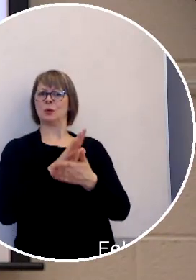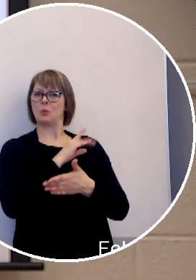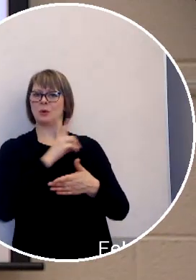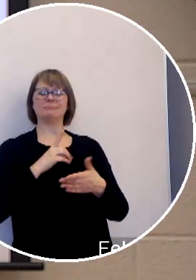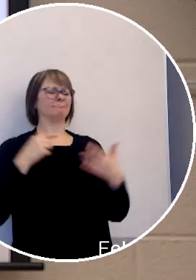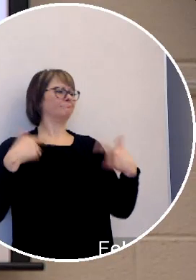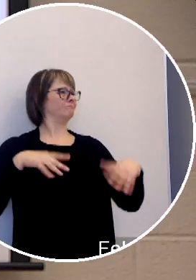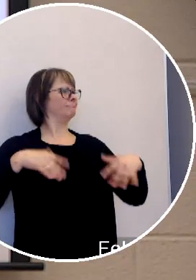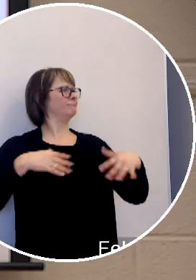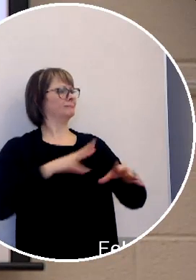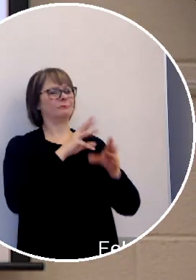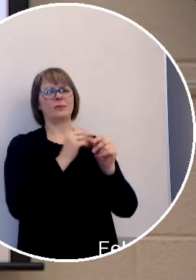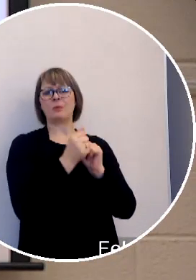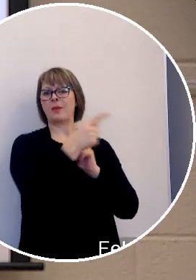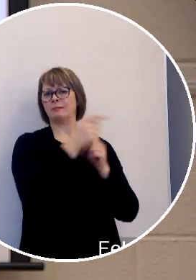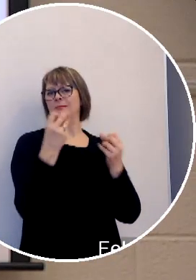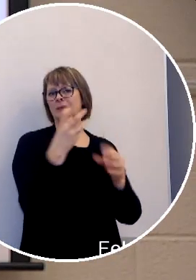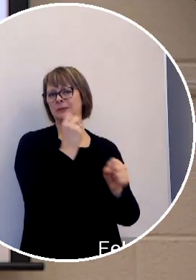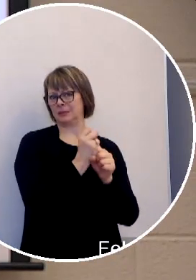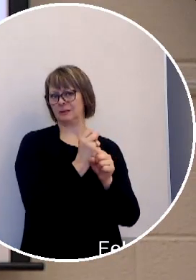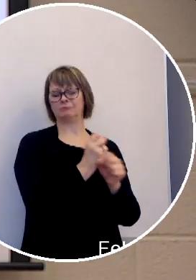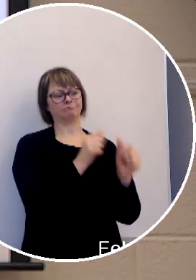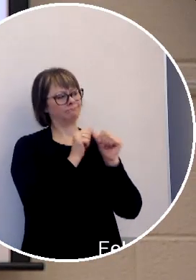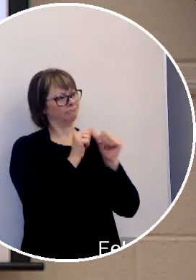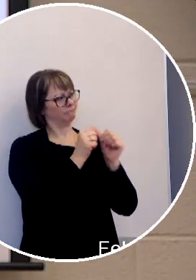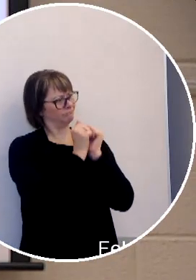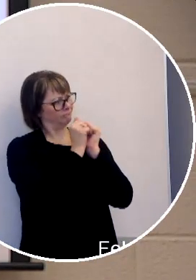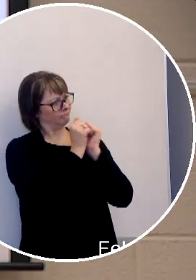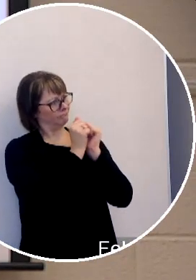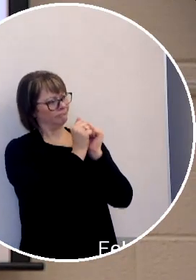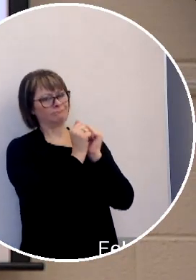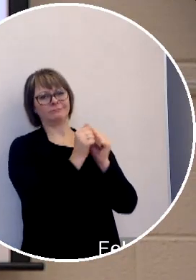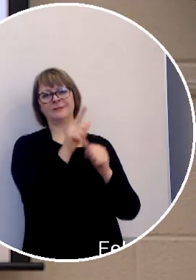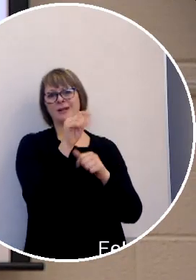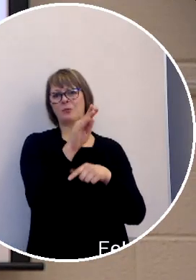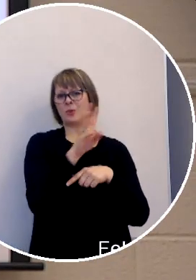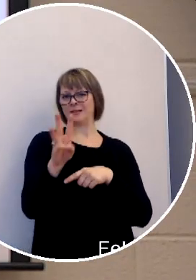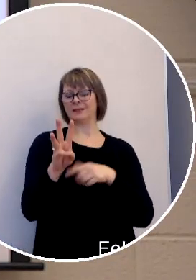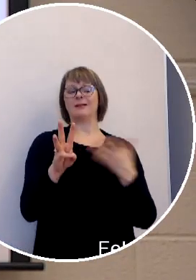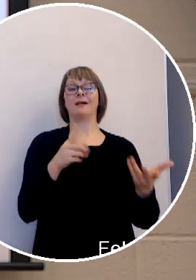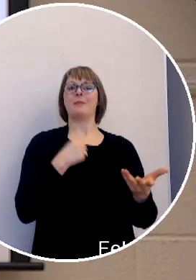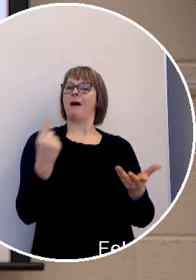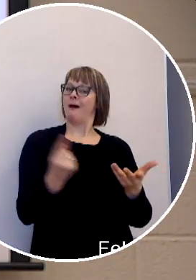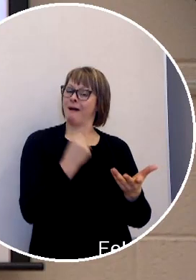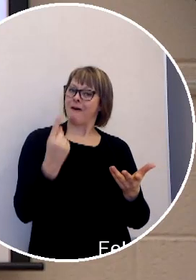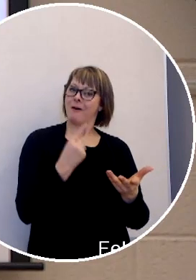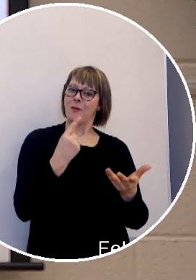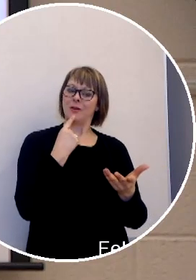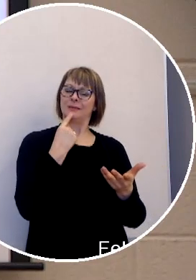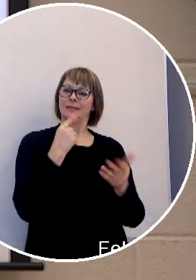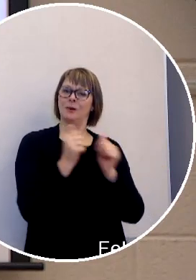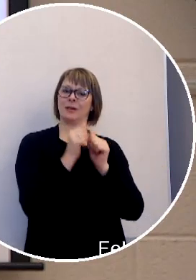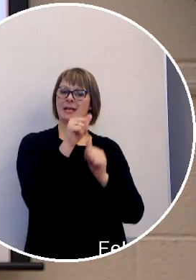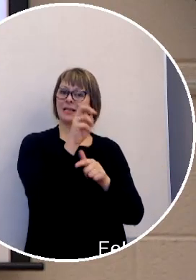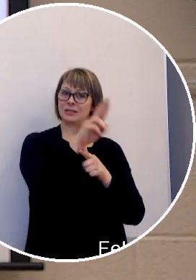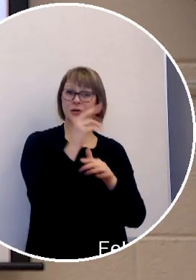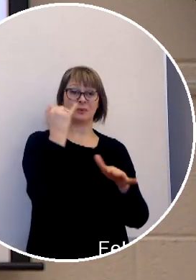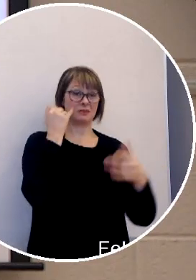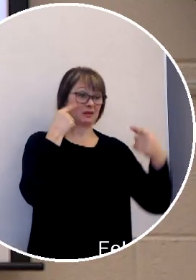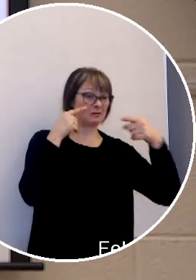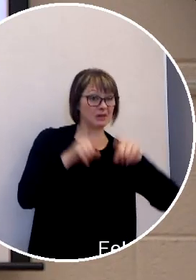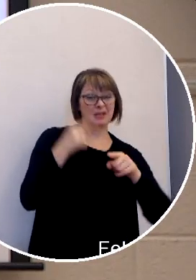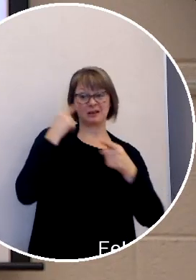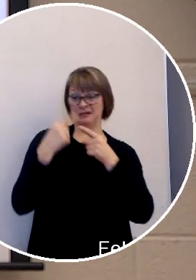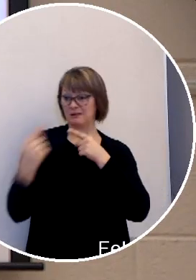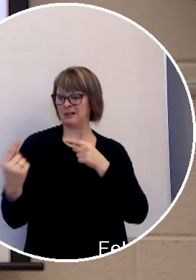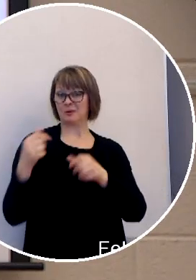dealt, on an ongoing basis with Lester in the West. And there's one thing that I can always say is that whether you agree or